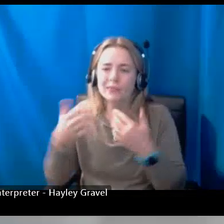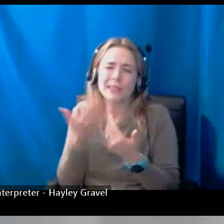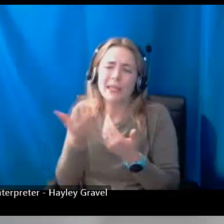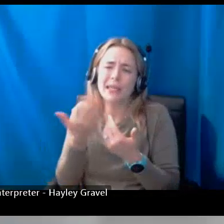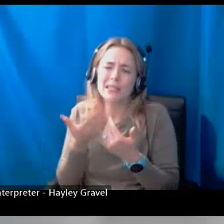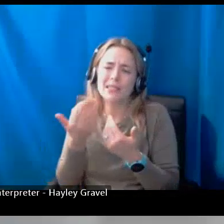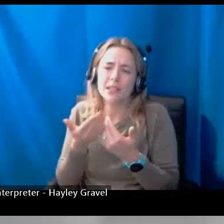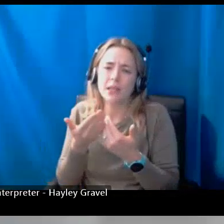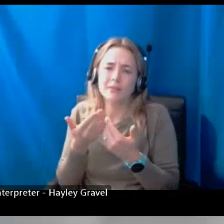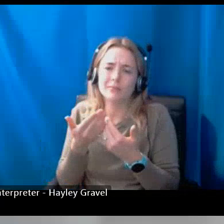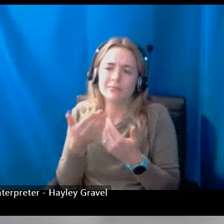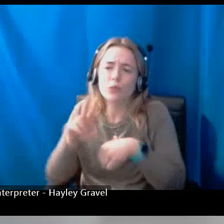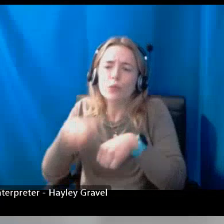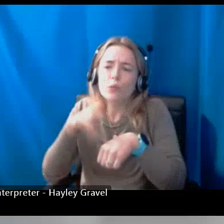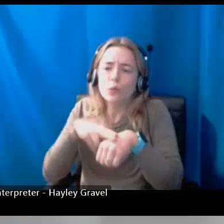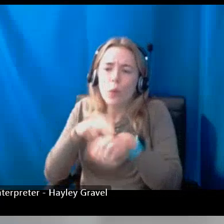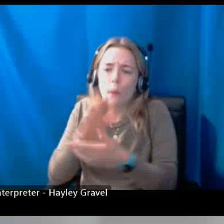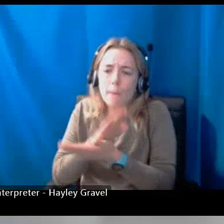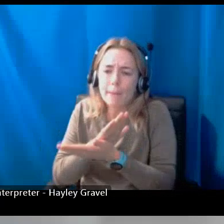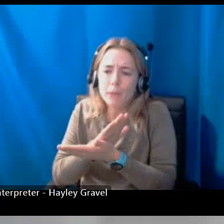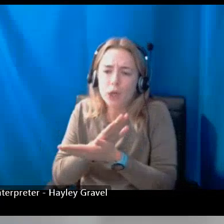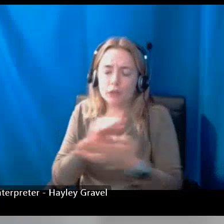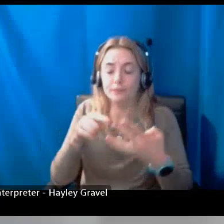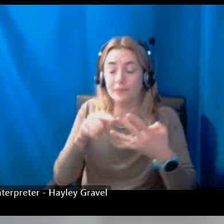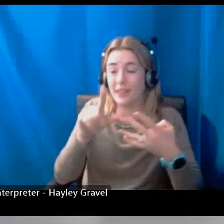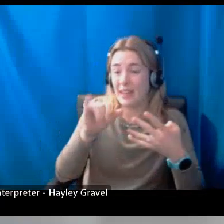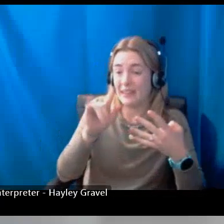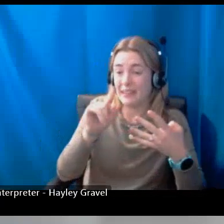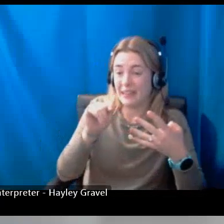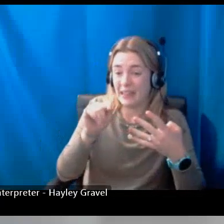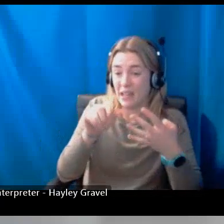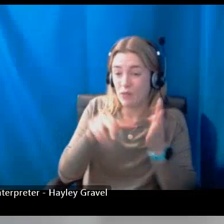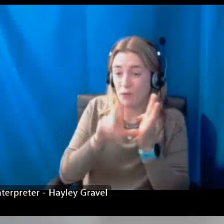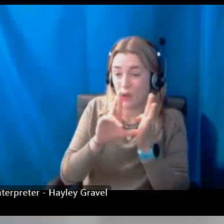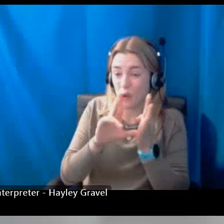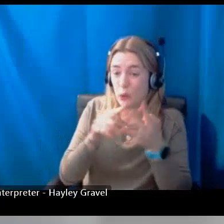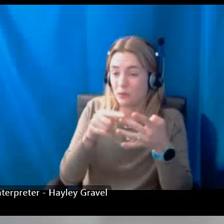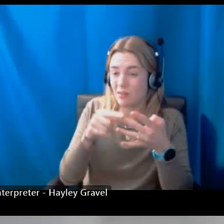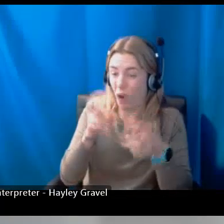Your lit review is going to be the heavy lift.